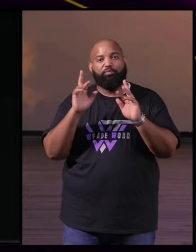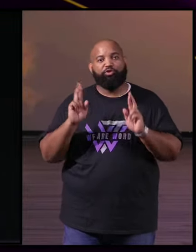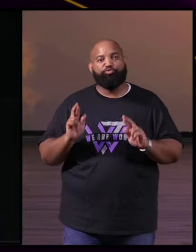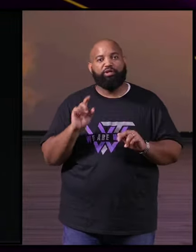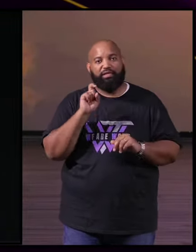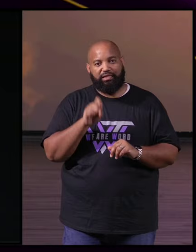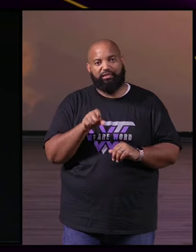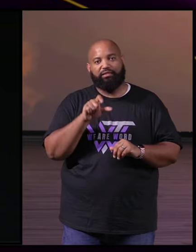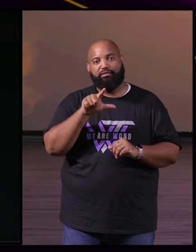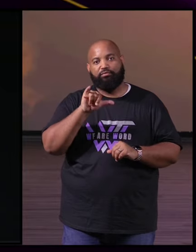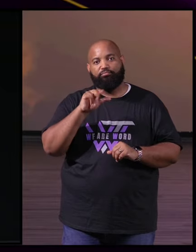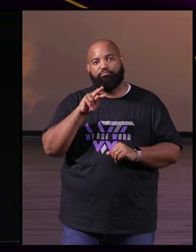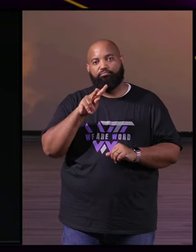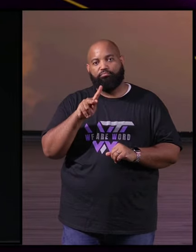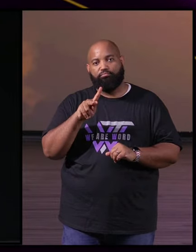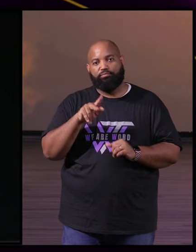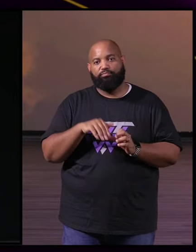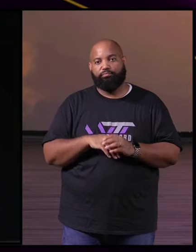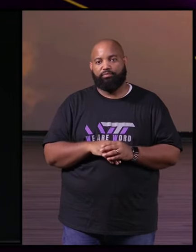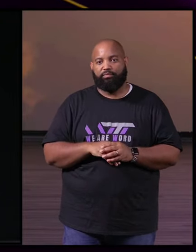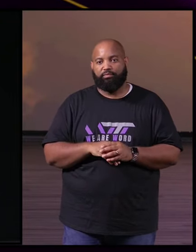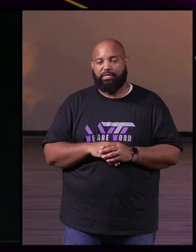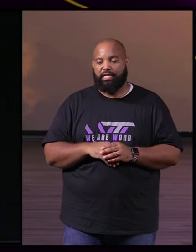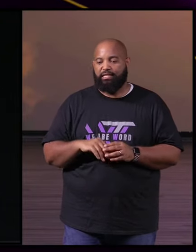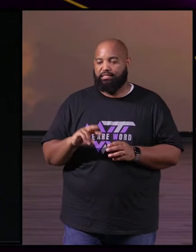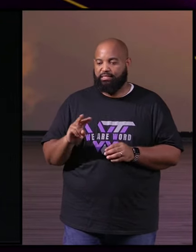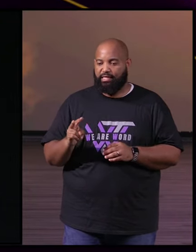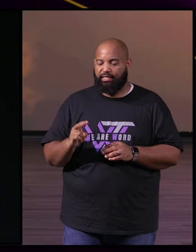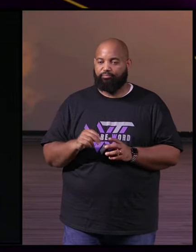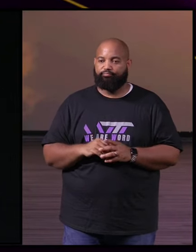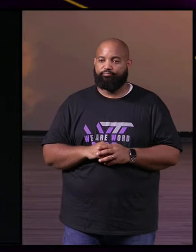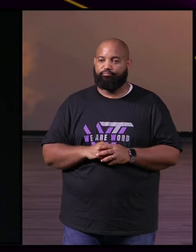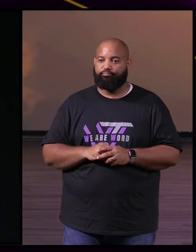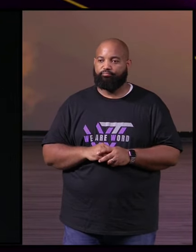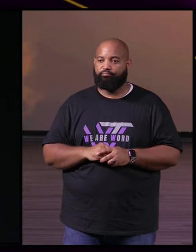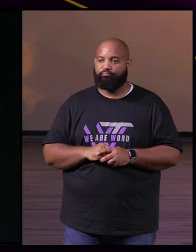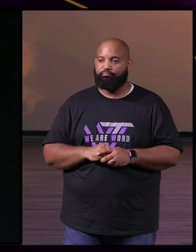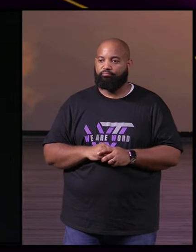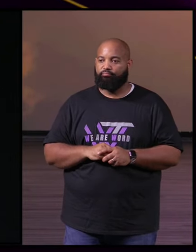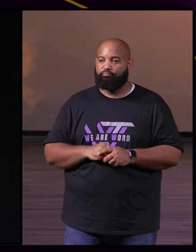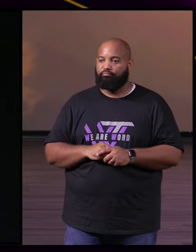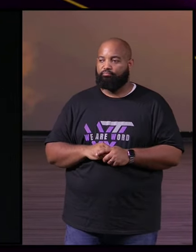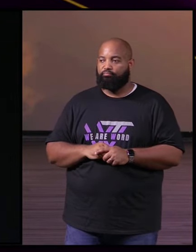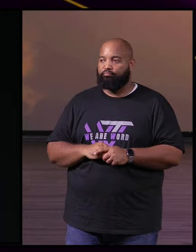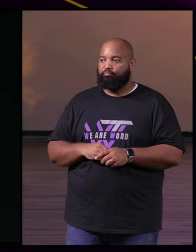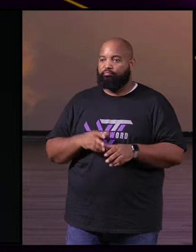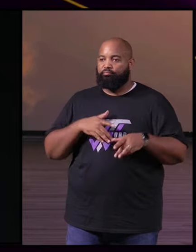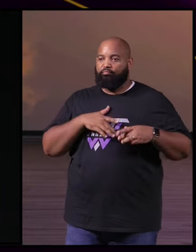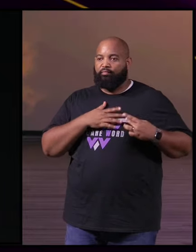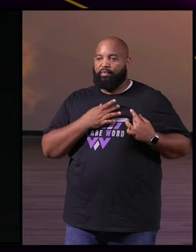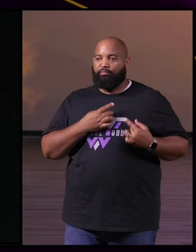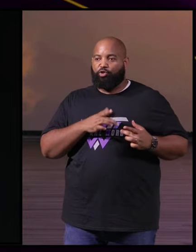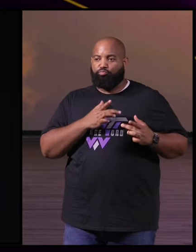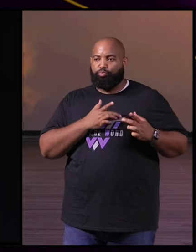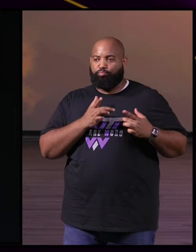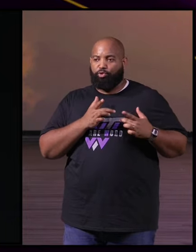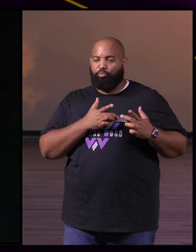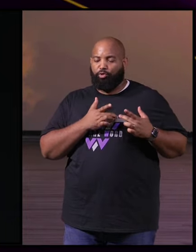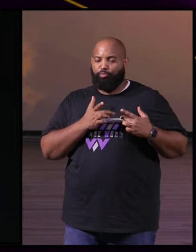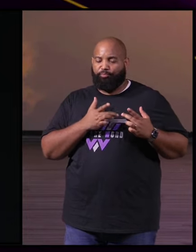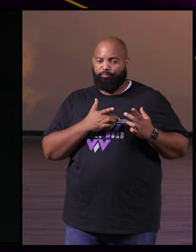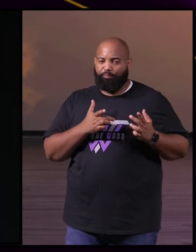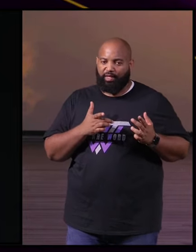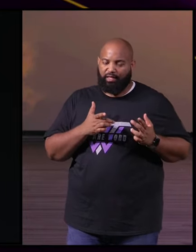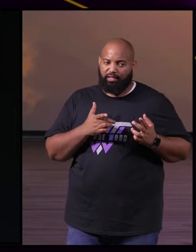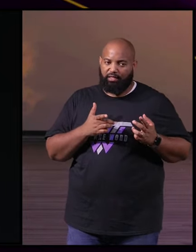to click a link. Here's the second thing. And this is really where the Lord has my heart right now.